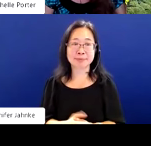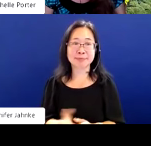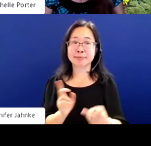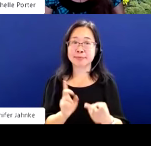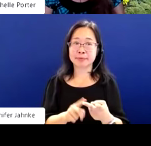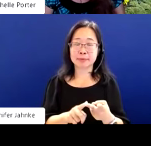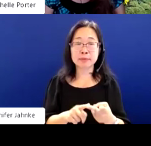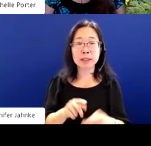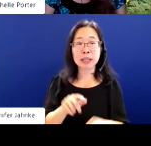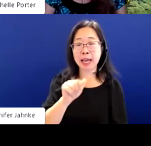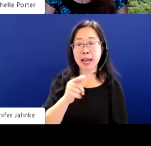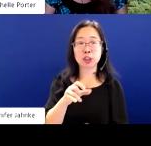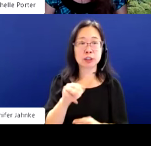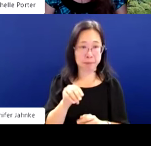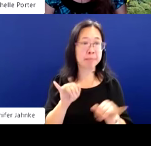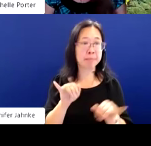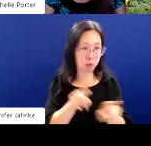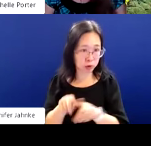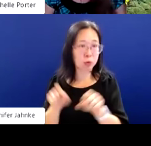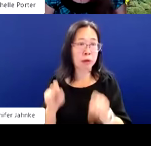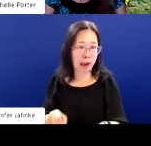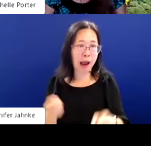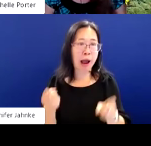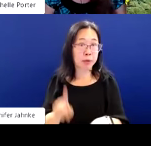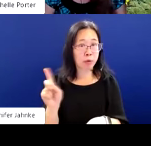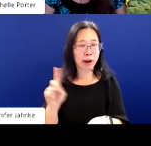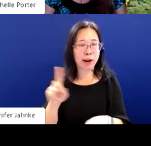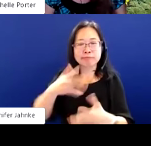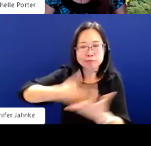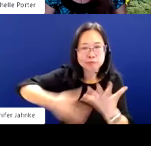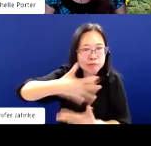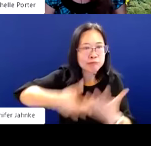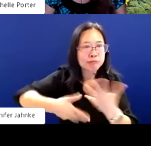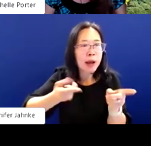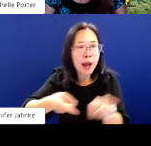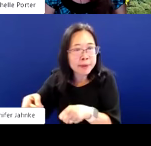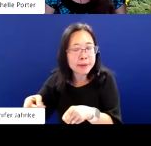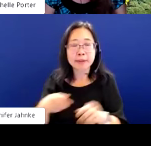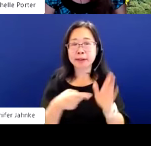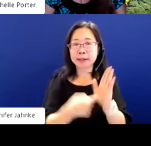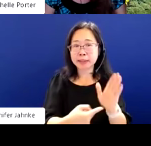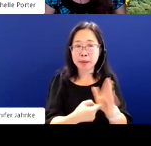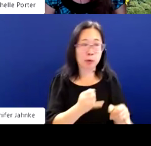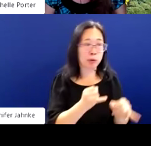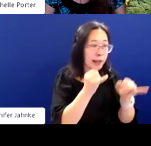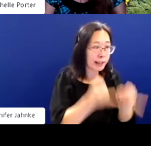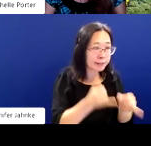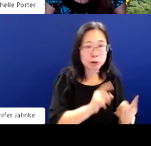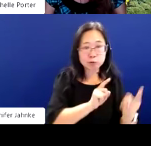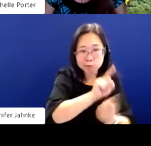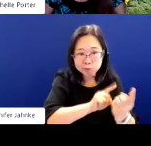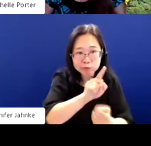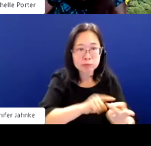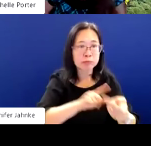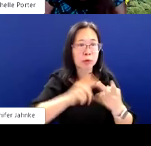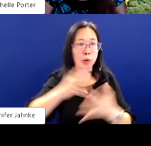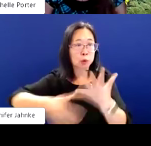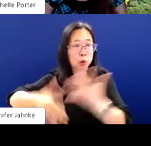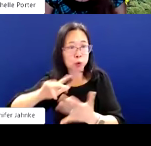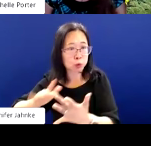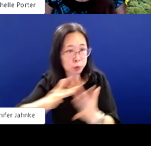Ageism can exist in interpersonal situations, so between individuals and social networks. So say, for